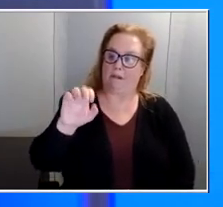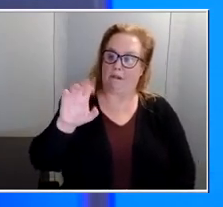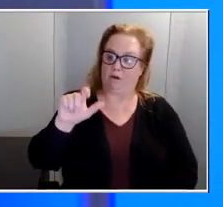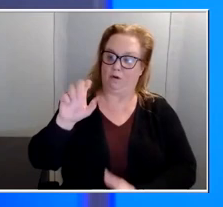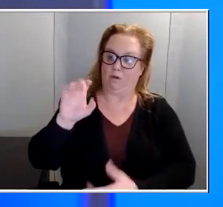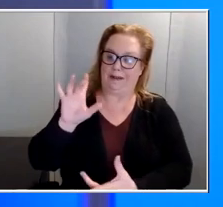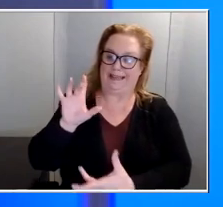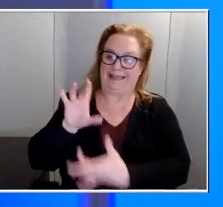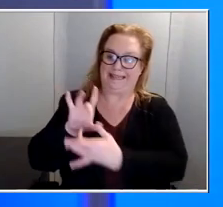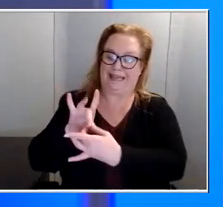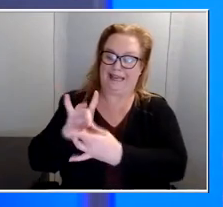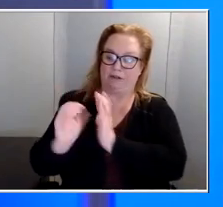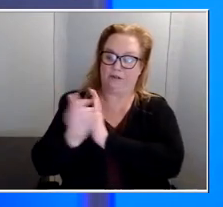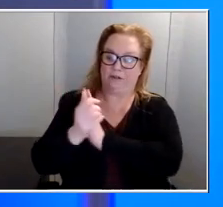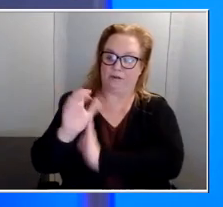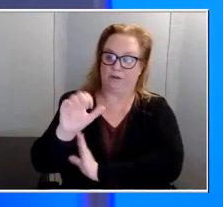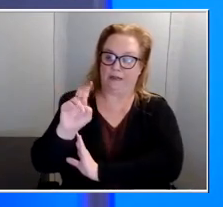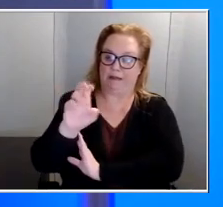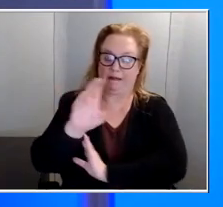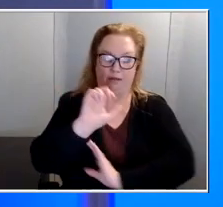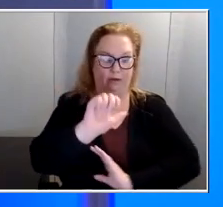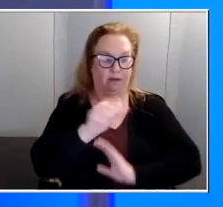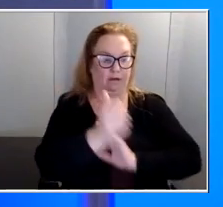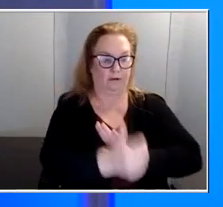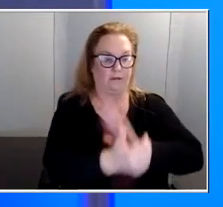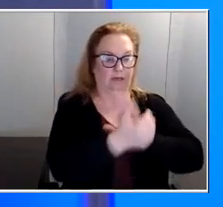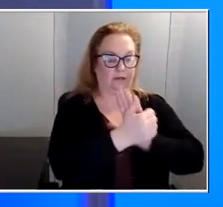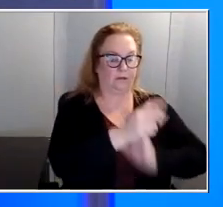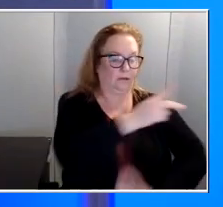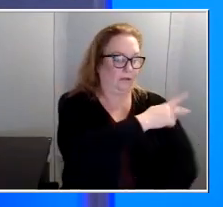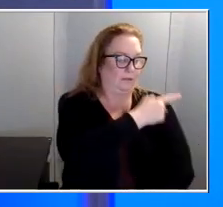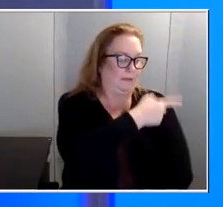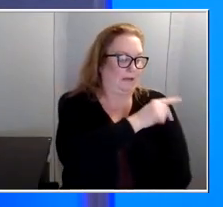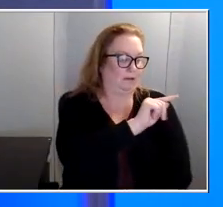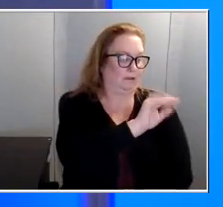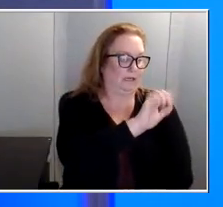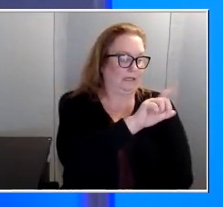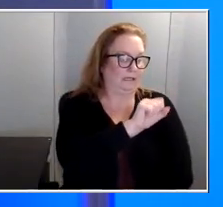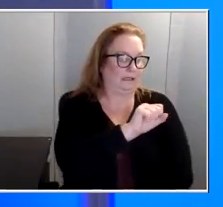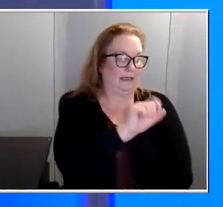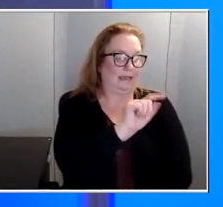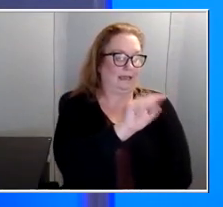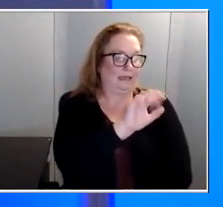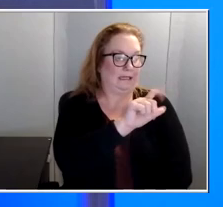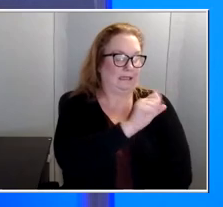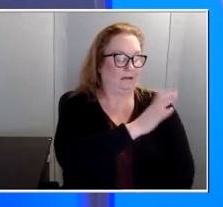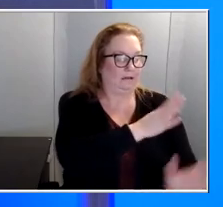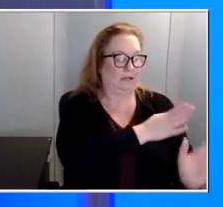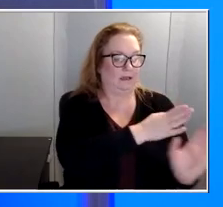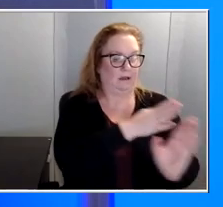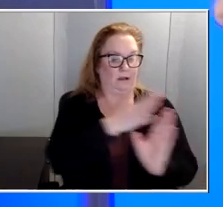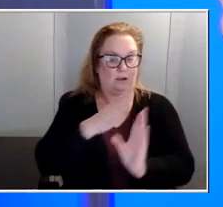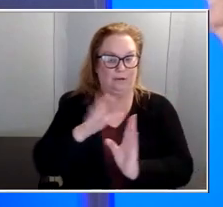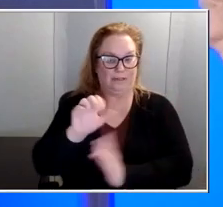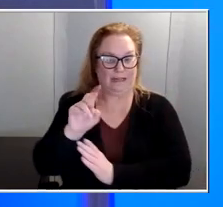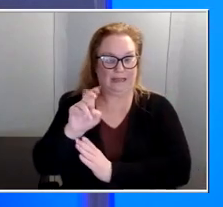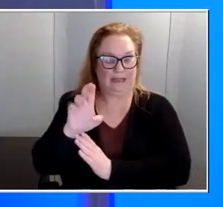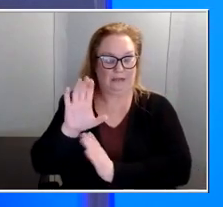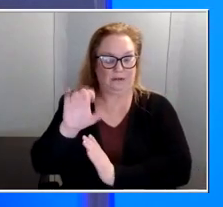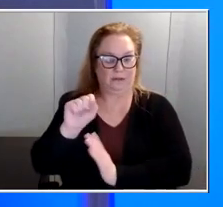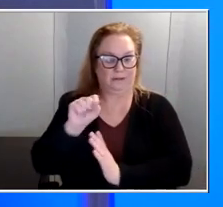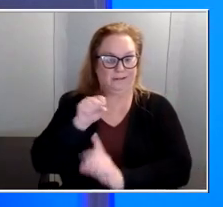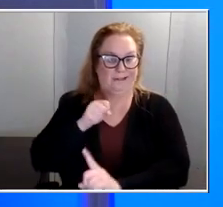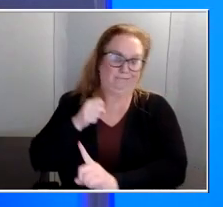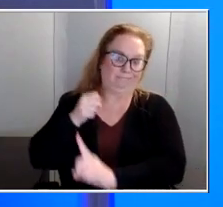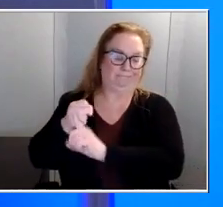cancer cell, one part attaches to the patient's T-cells. Those T-cells get close to the cancer cell, they punch a hole in them, release molecules that